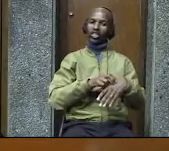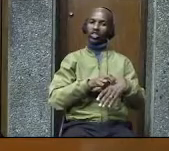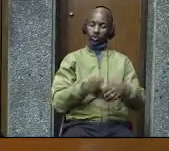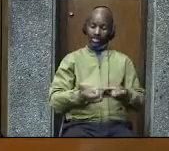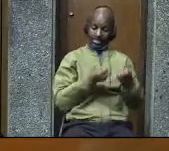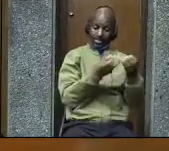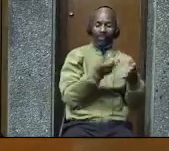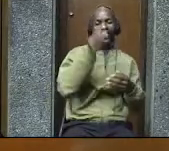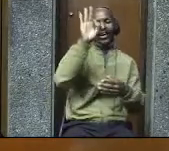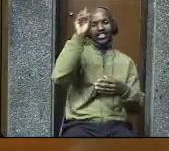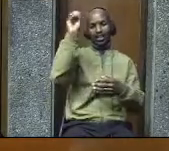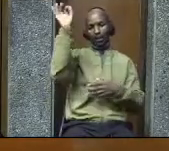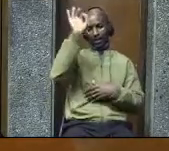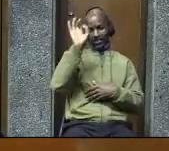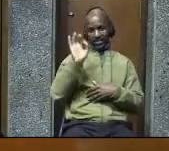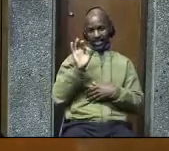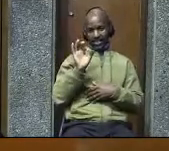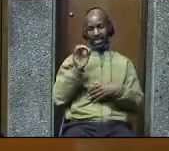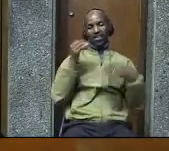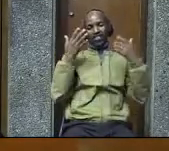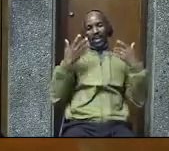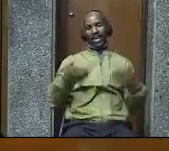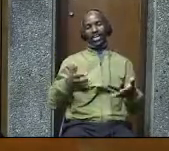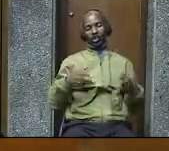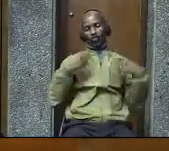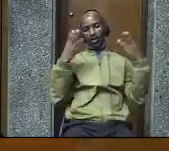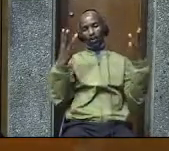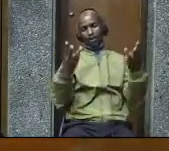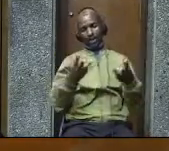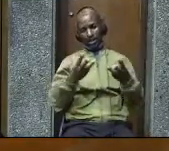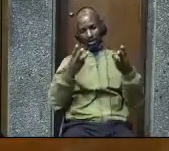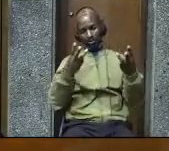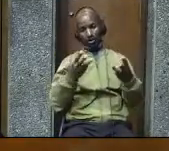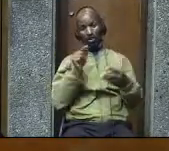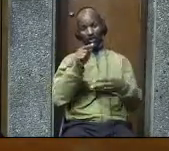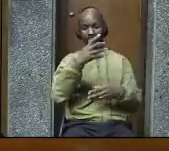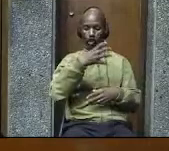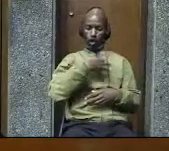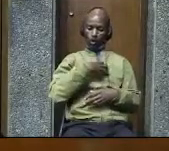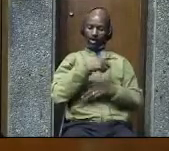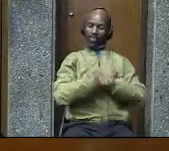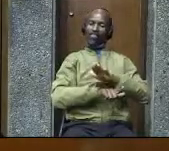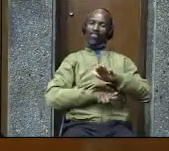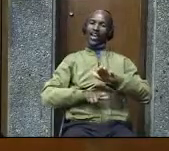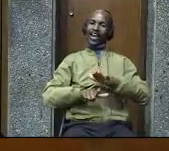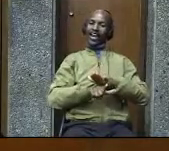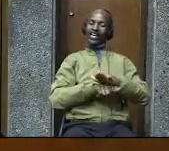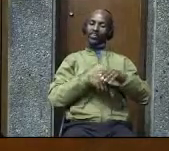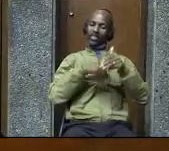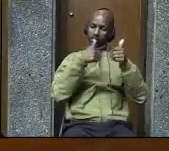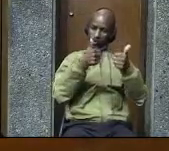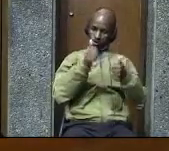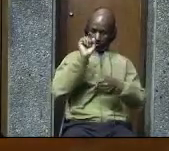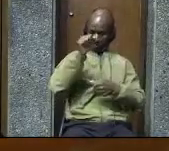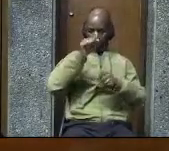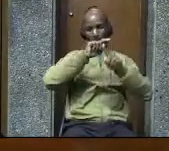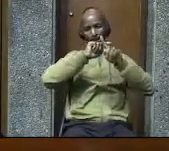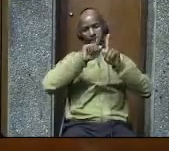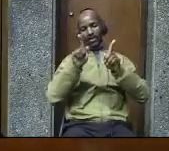30% in the hands of the people that own the land. That is good.